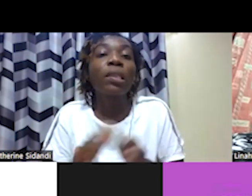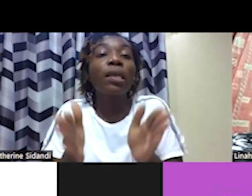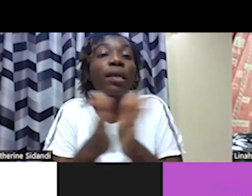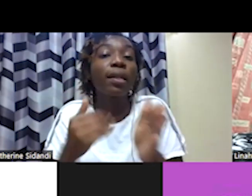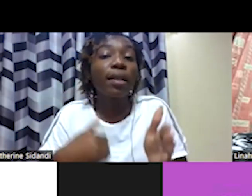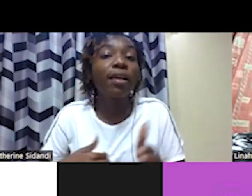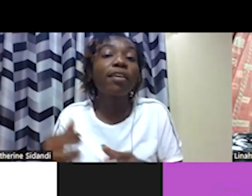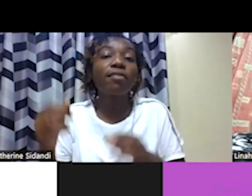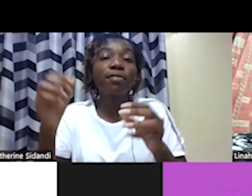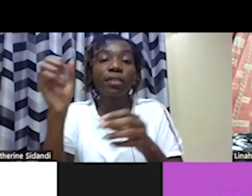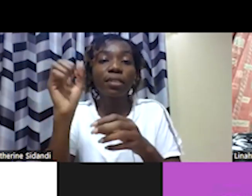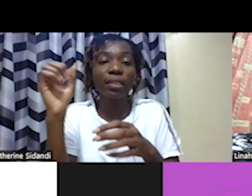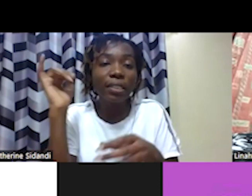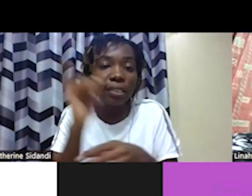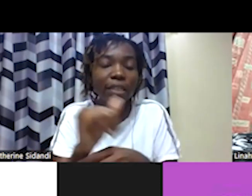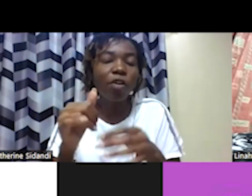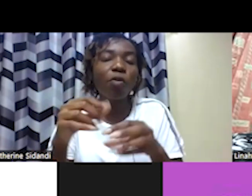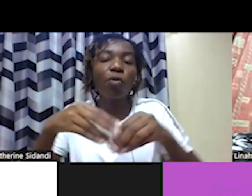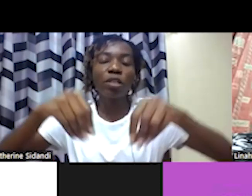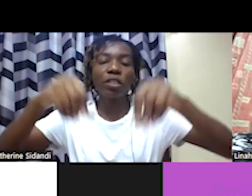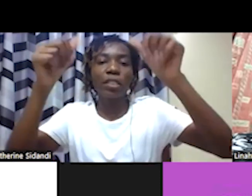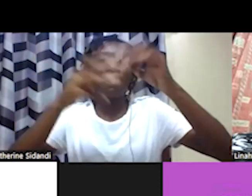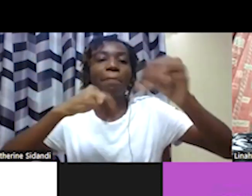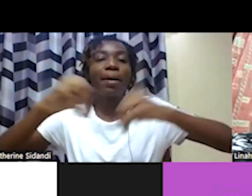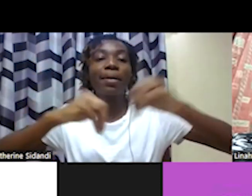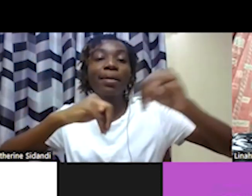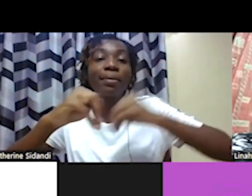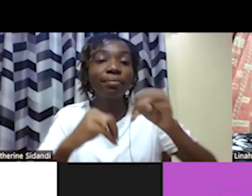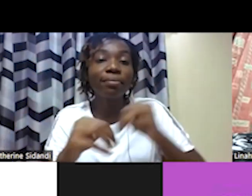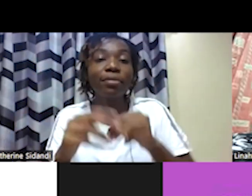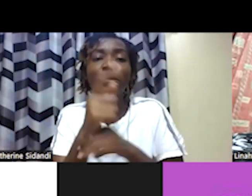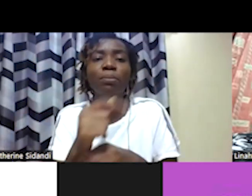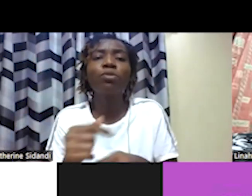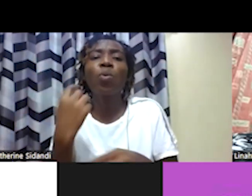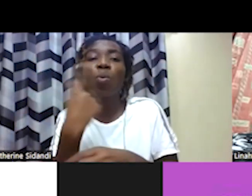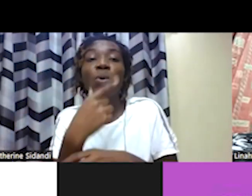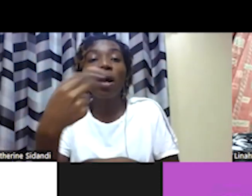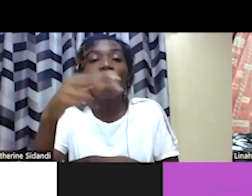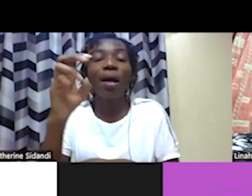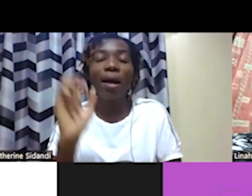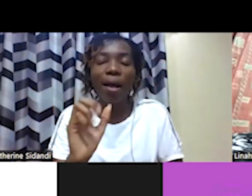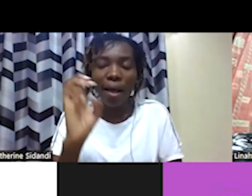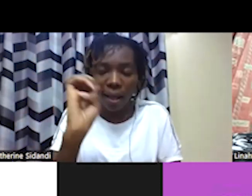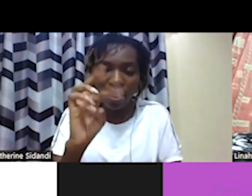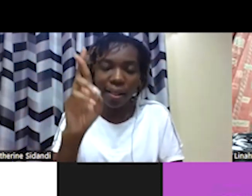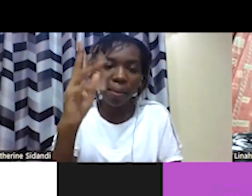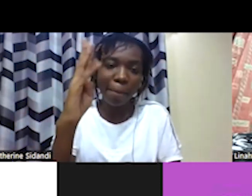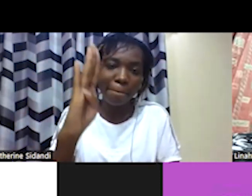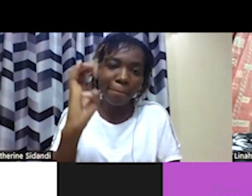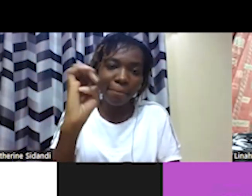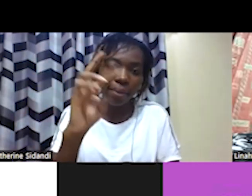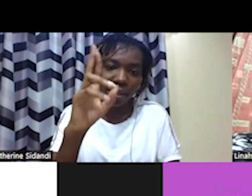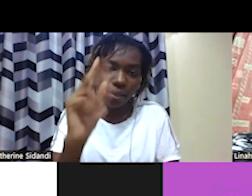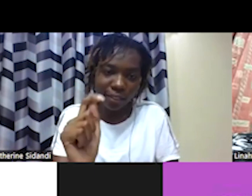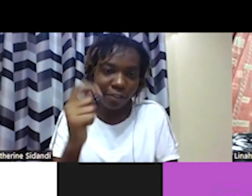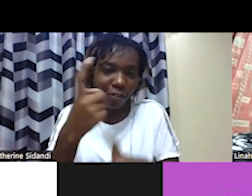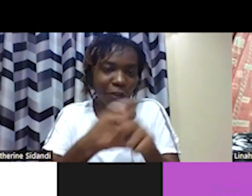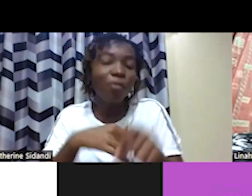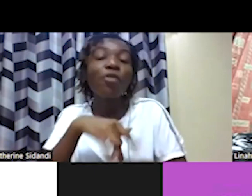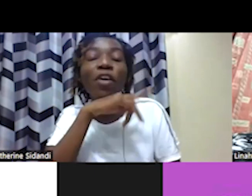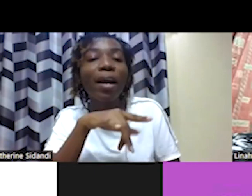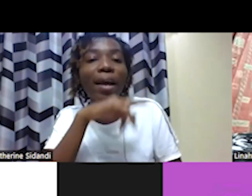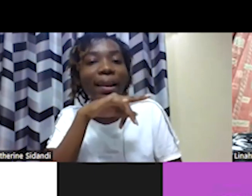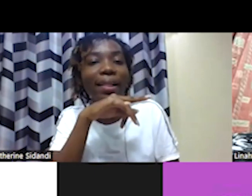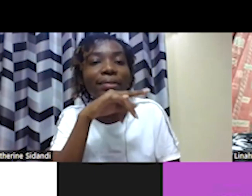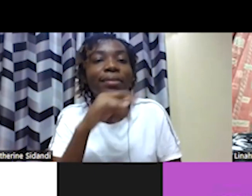have Steadfast Quality Management. Steadfast is headed by none other than Herbert Zake, our partner from Uganda, Kampala.